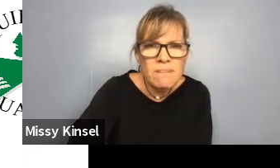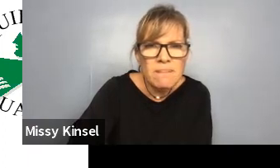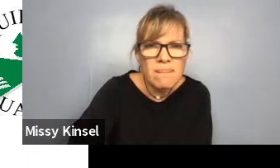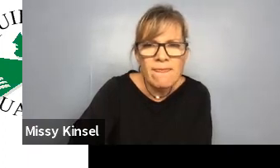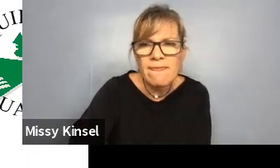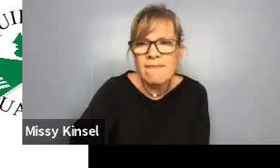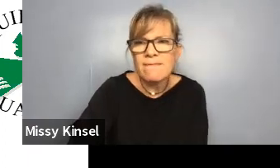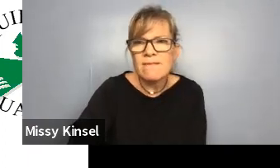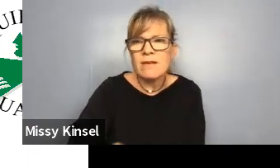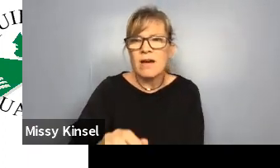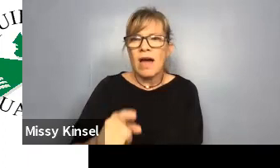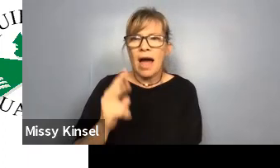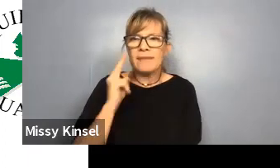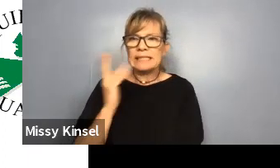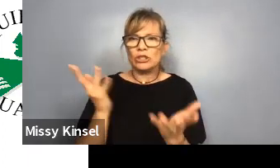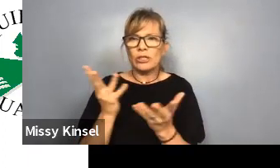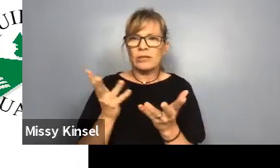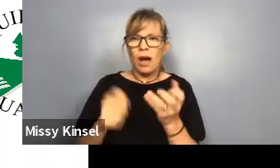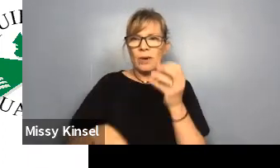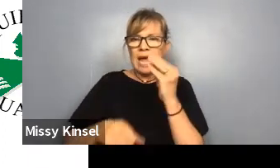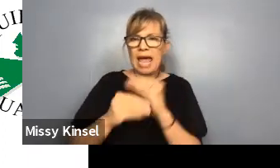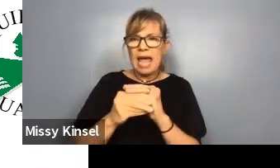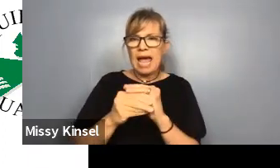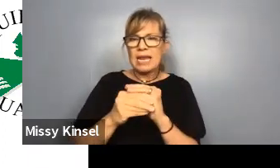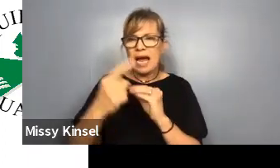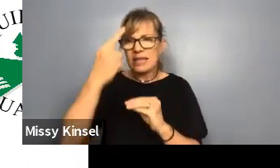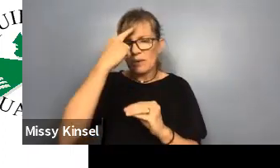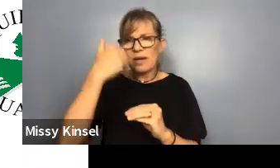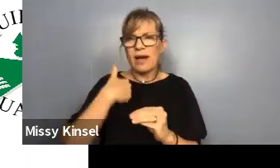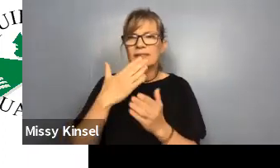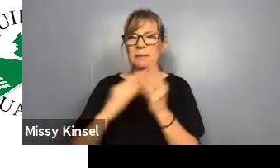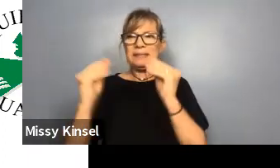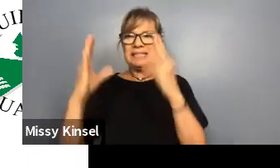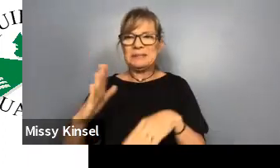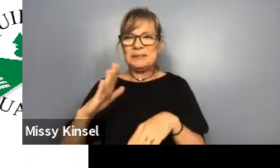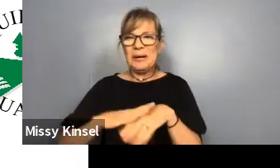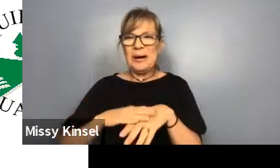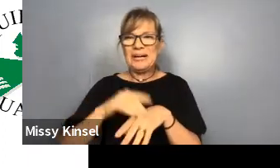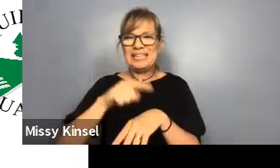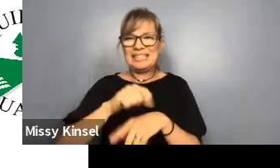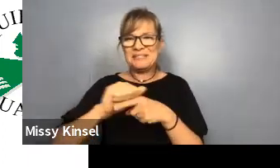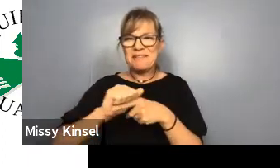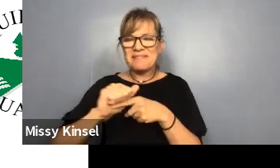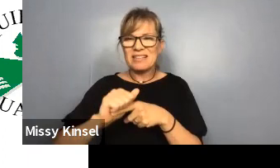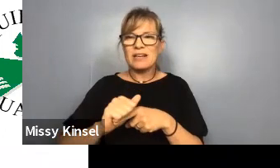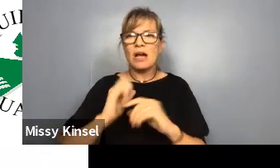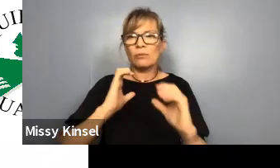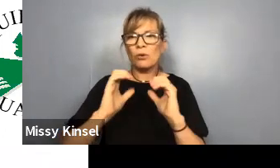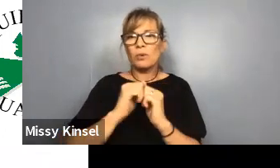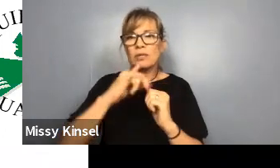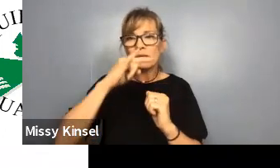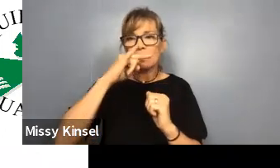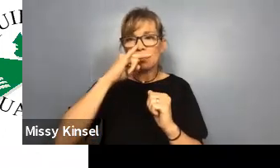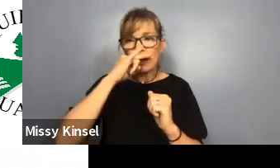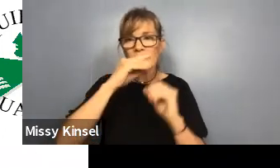Yeah, I am seeing some chats. I just want to add, because I think we do have some educators on here, and communicating with your child's teacher